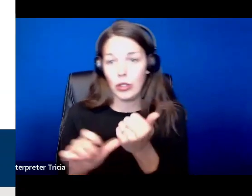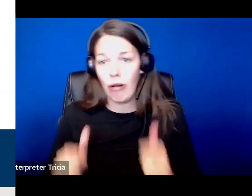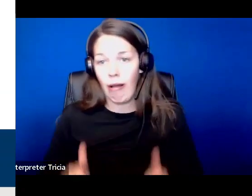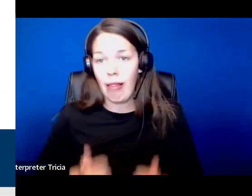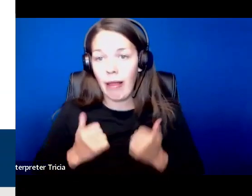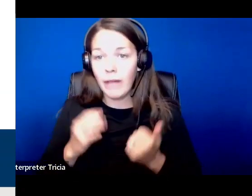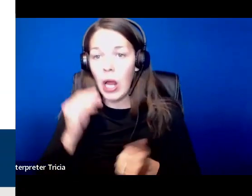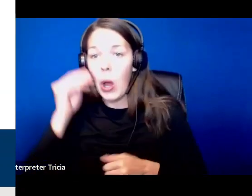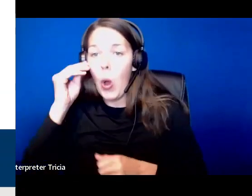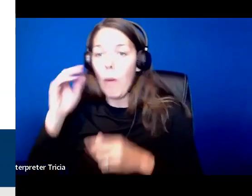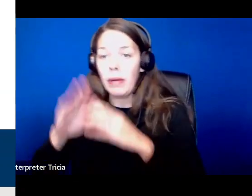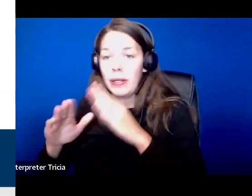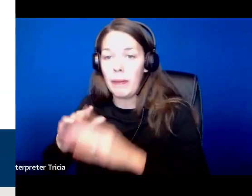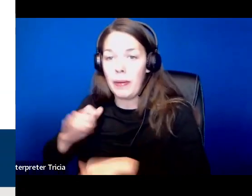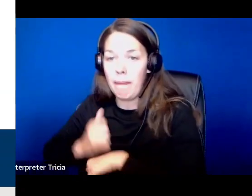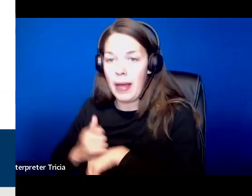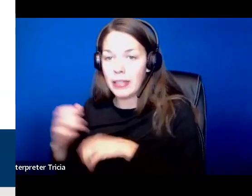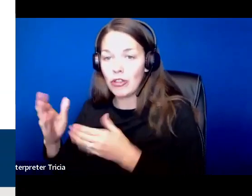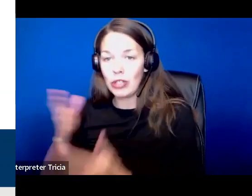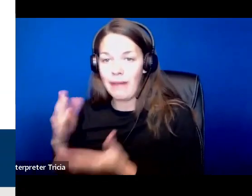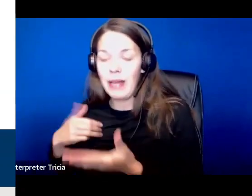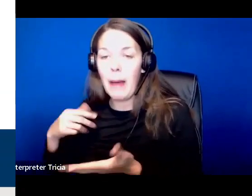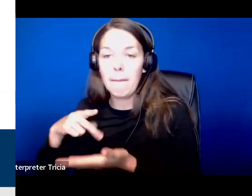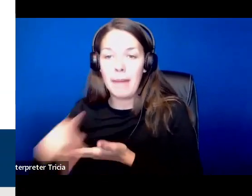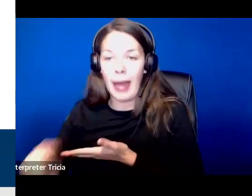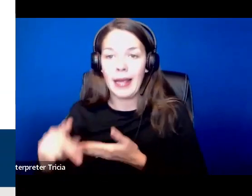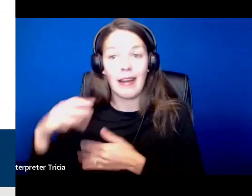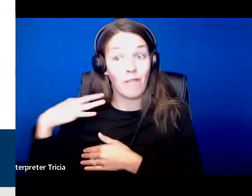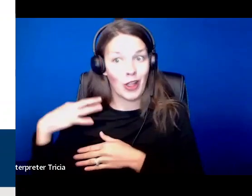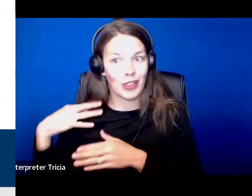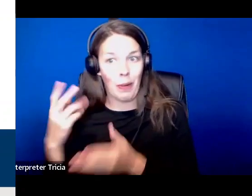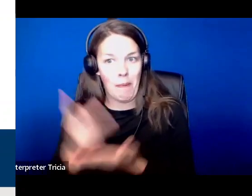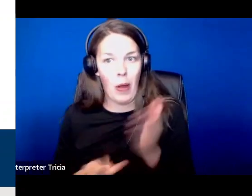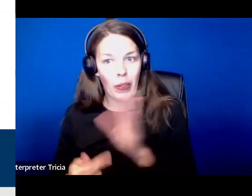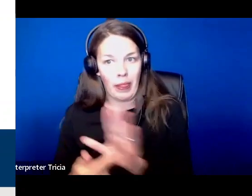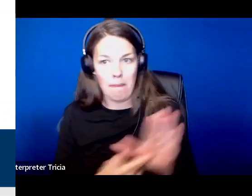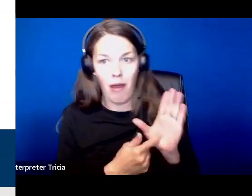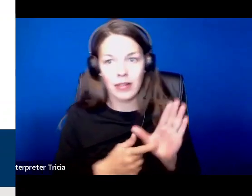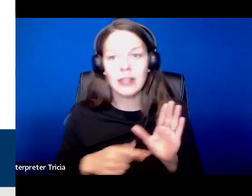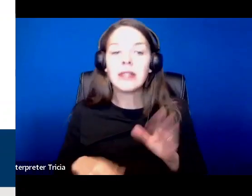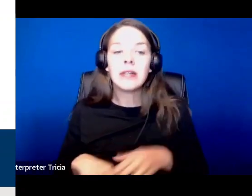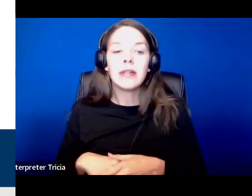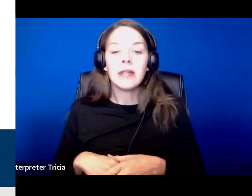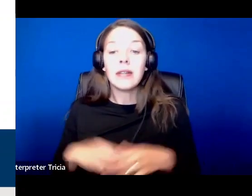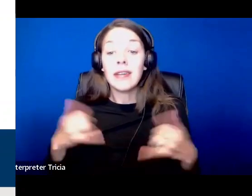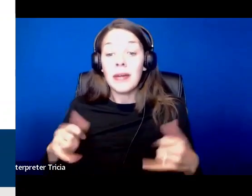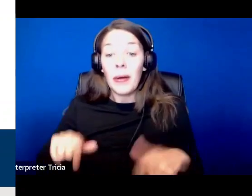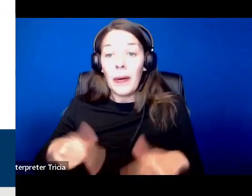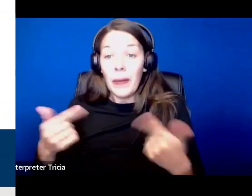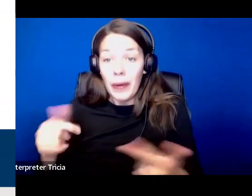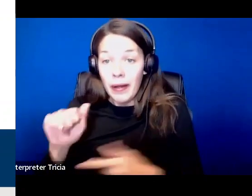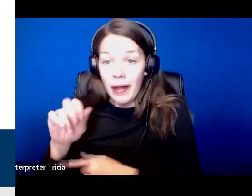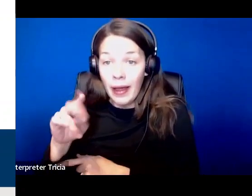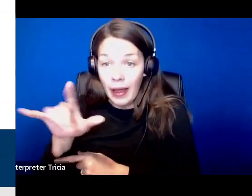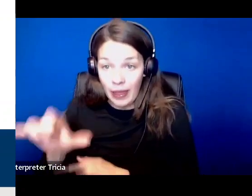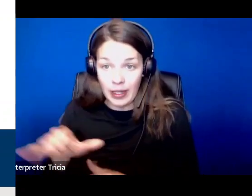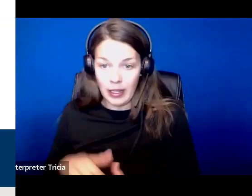home and community-based services, both paid and volunteer models. So now I will turn things over to Anthony.